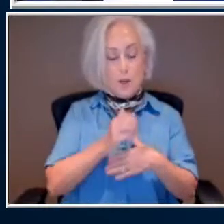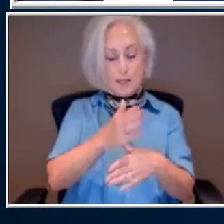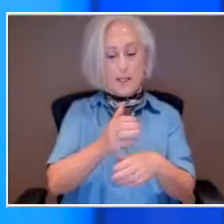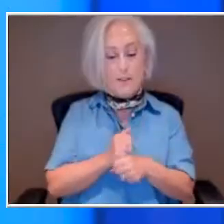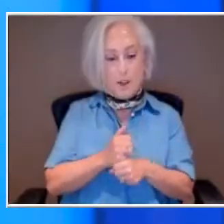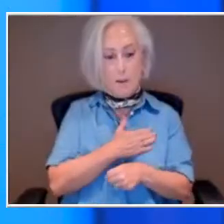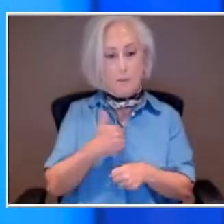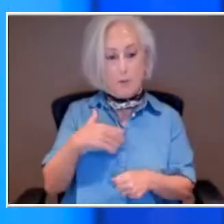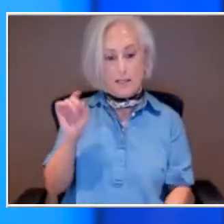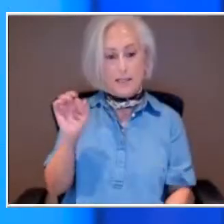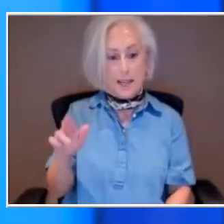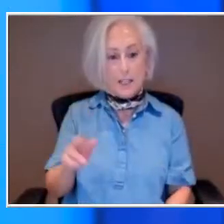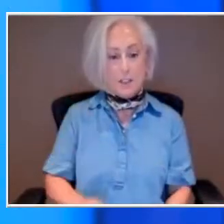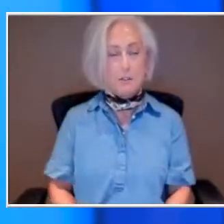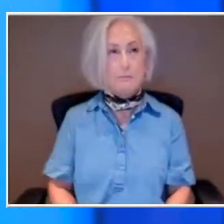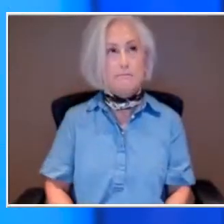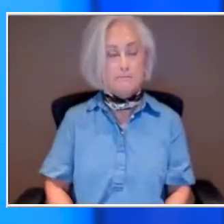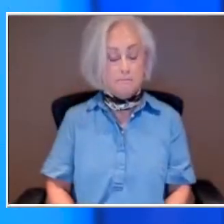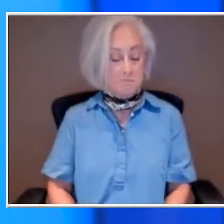Great question. To date,